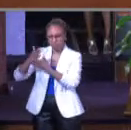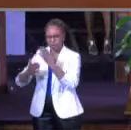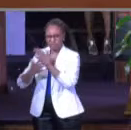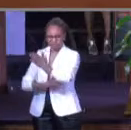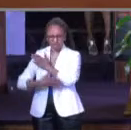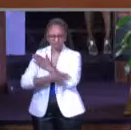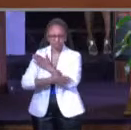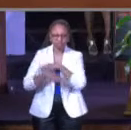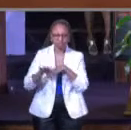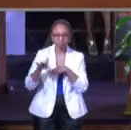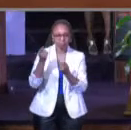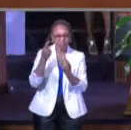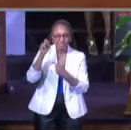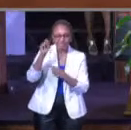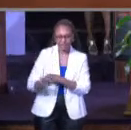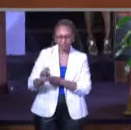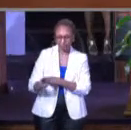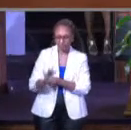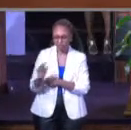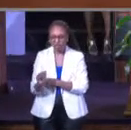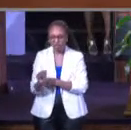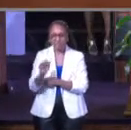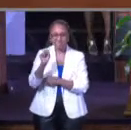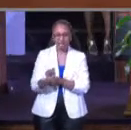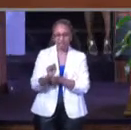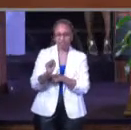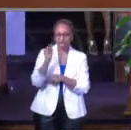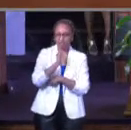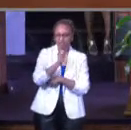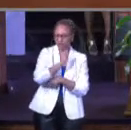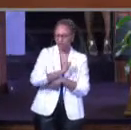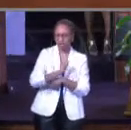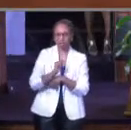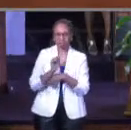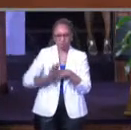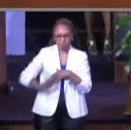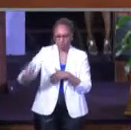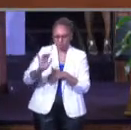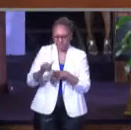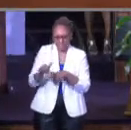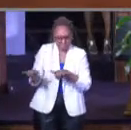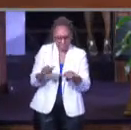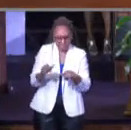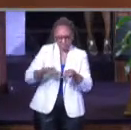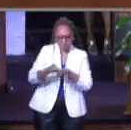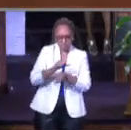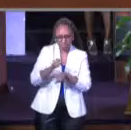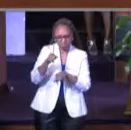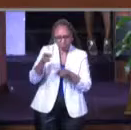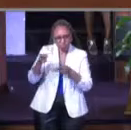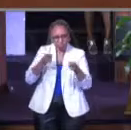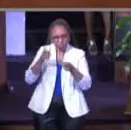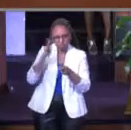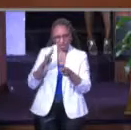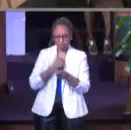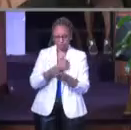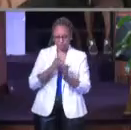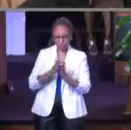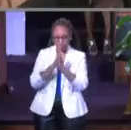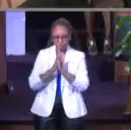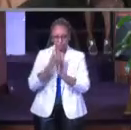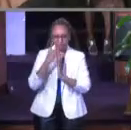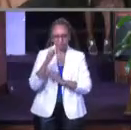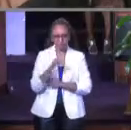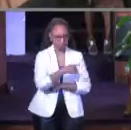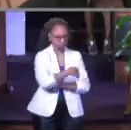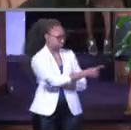North America, South America, and Australia. That same anointing. So have your way, oh God. Even right now, we pray for the altar, oh